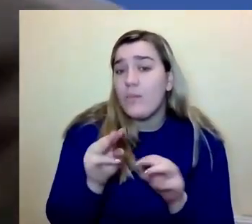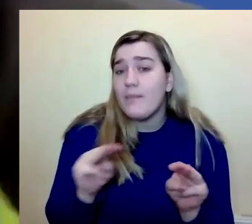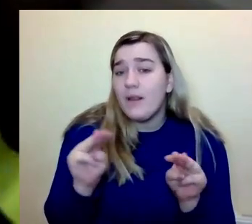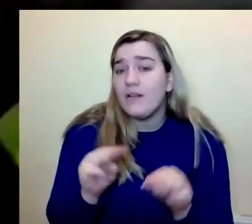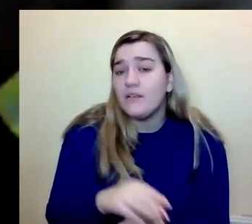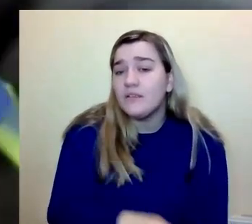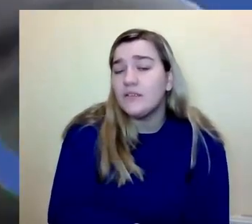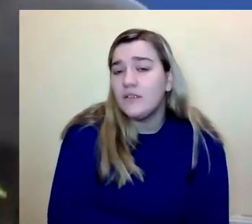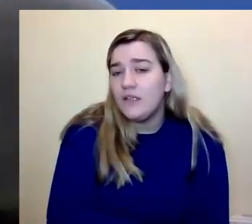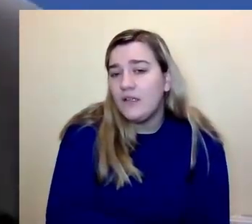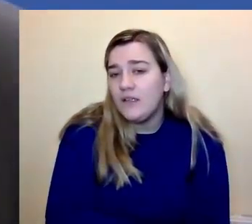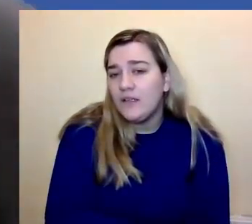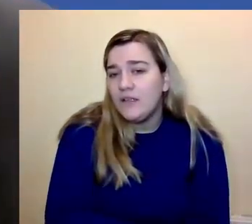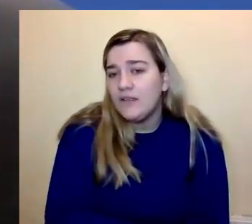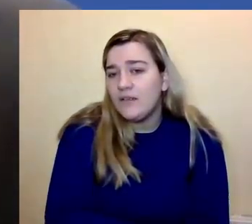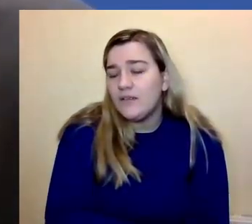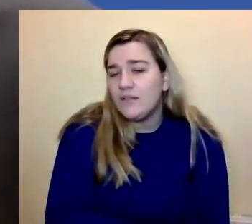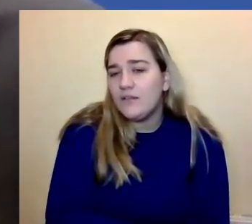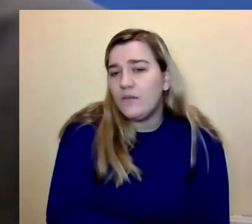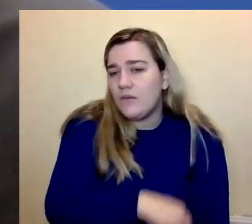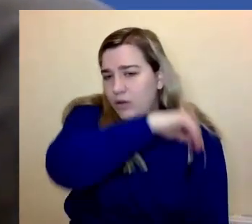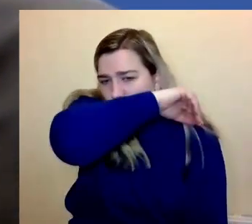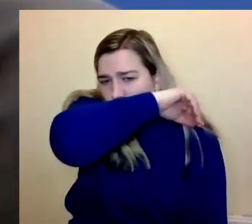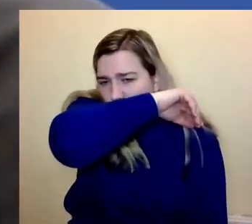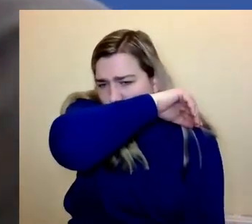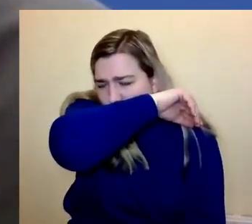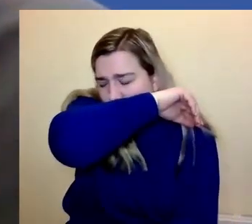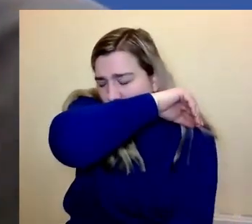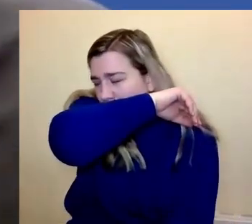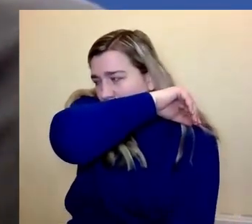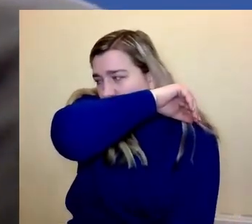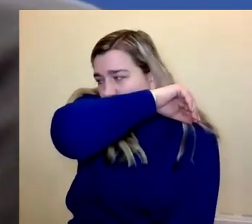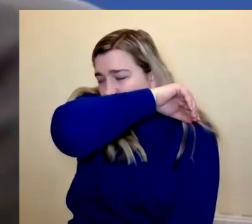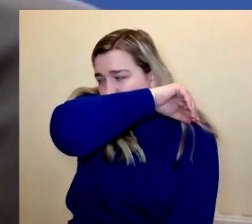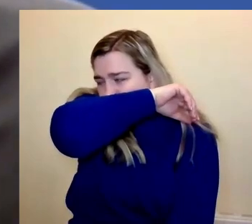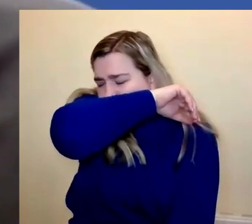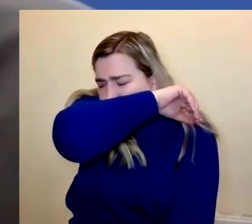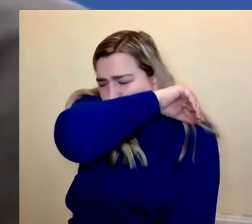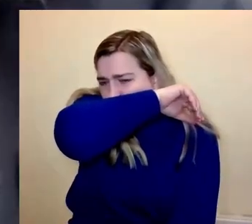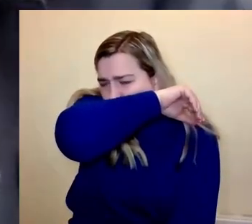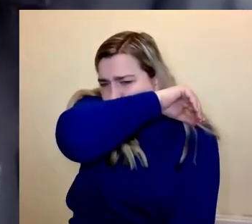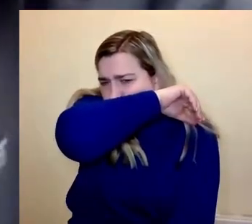And it's more houses for people with disabilities and all